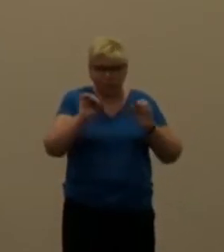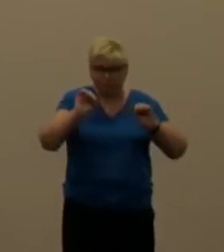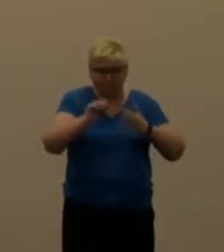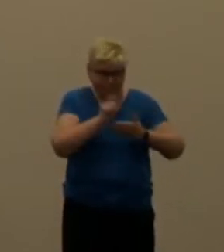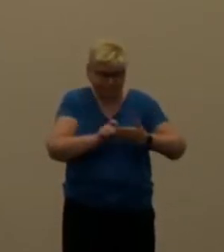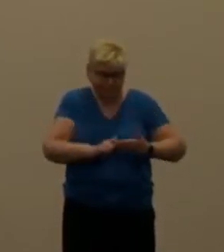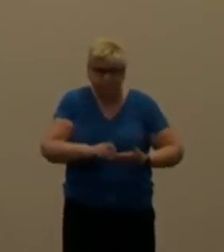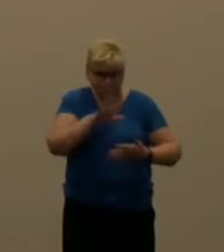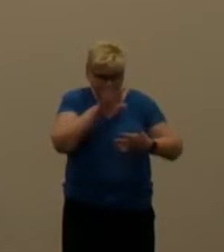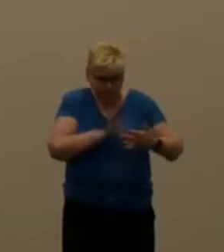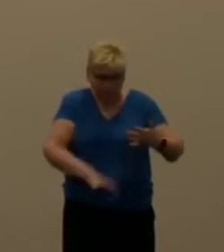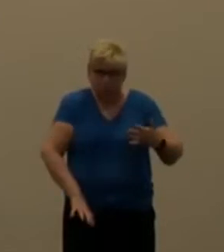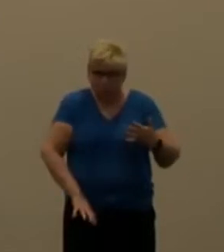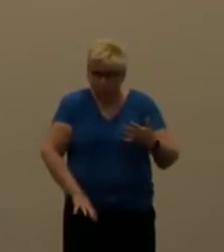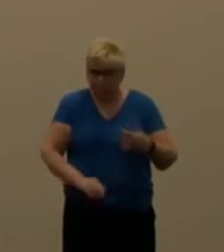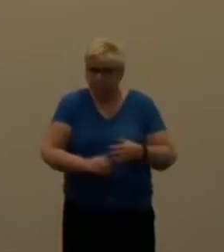like. And then